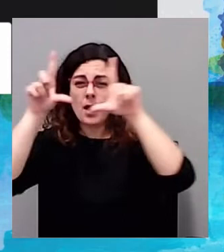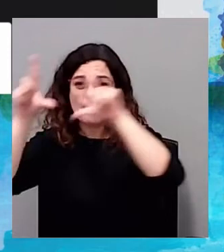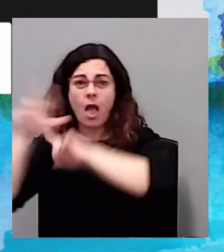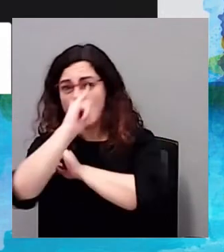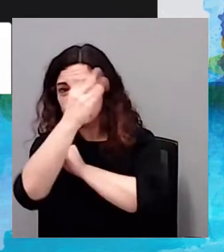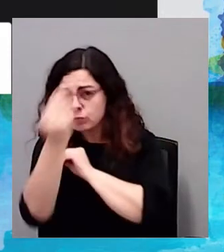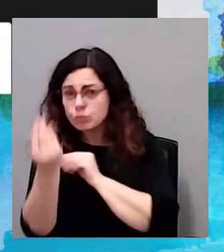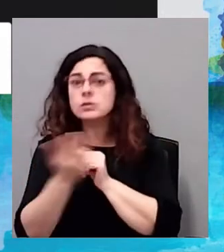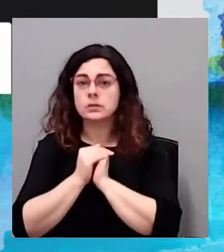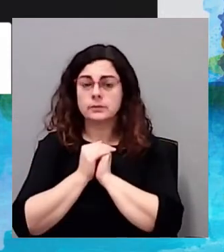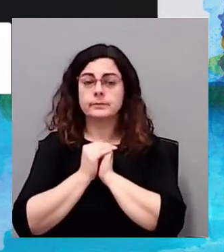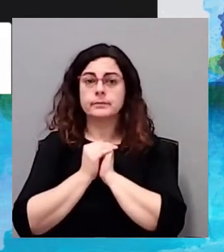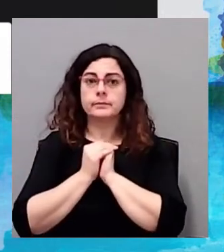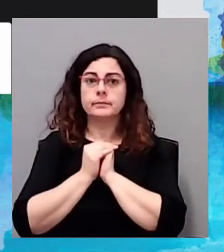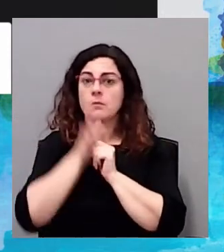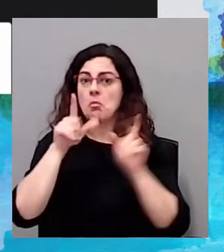the walls,